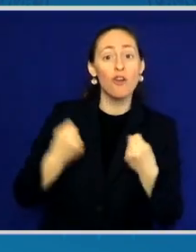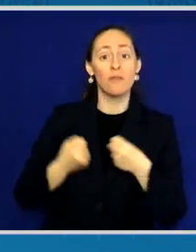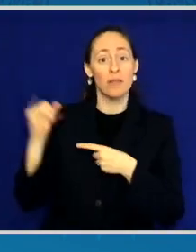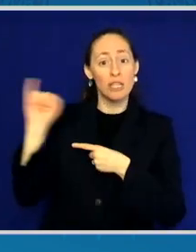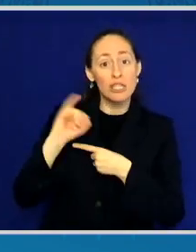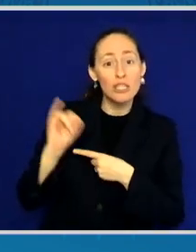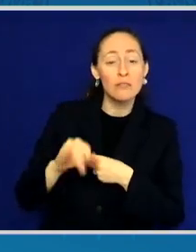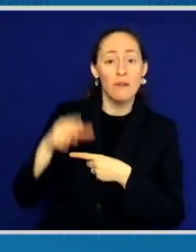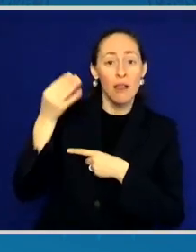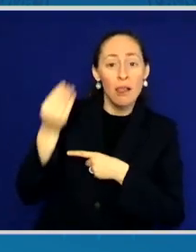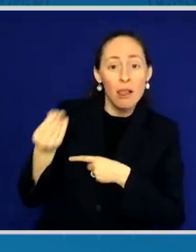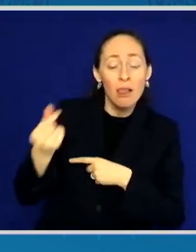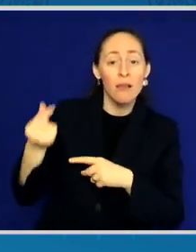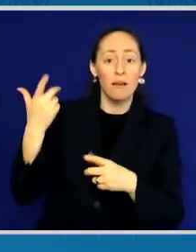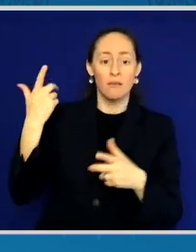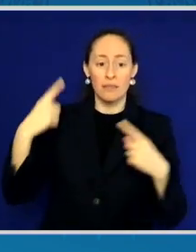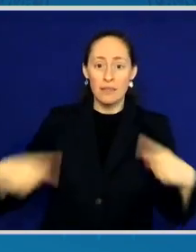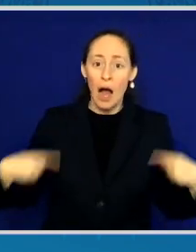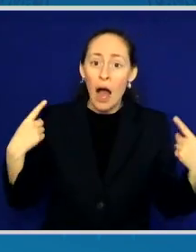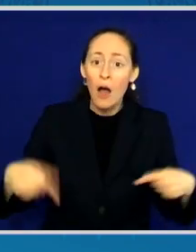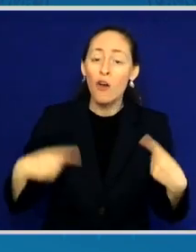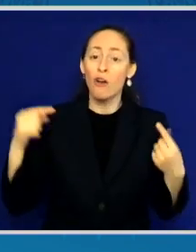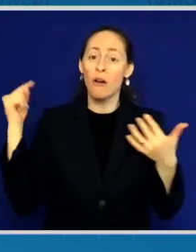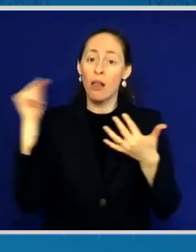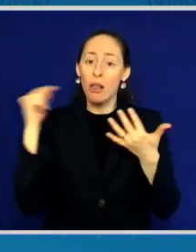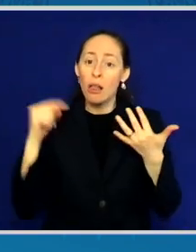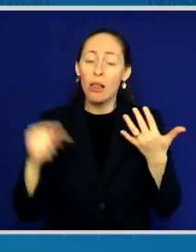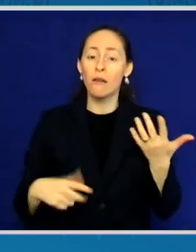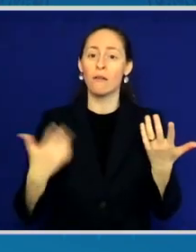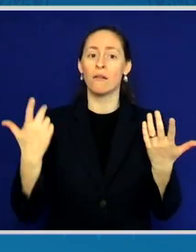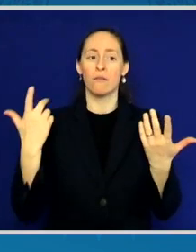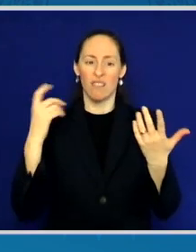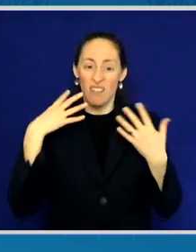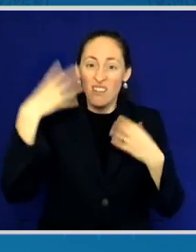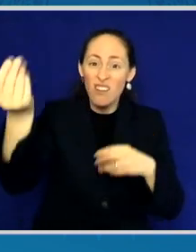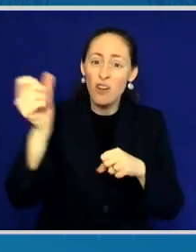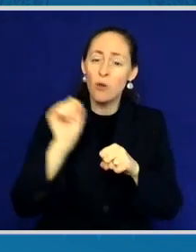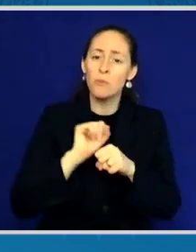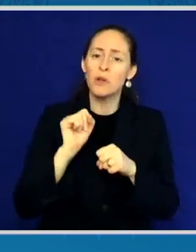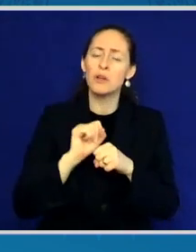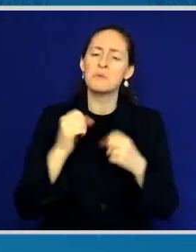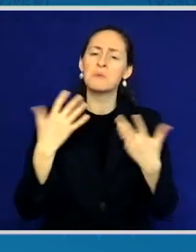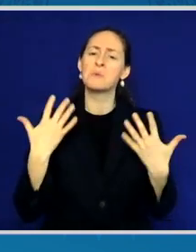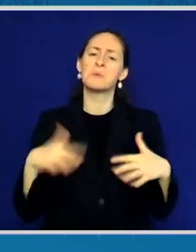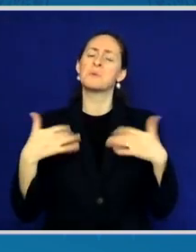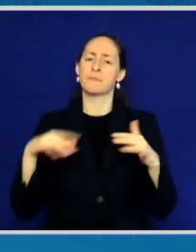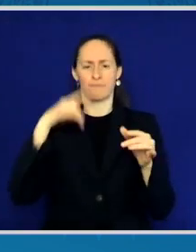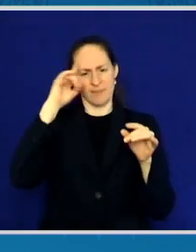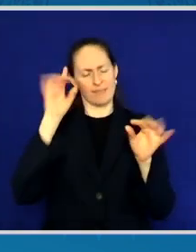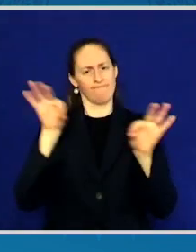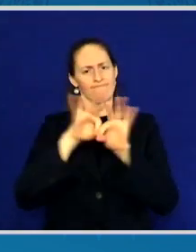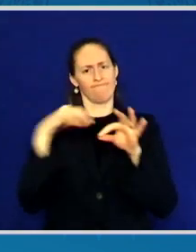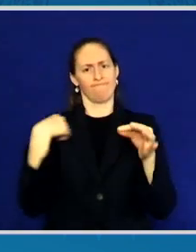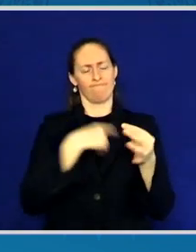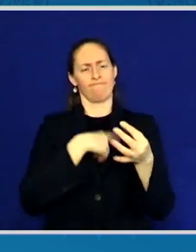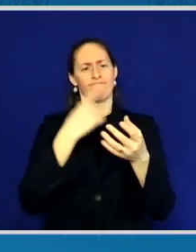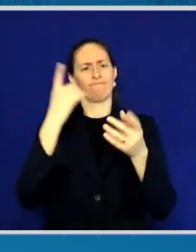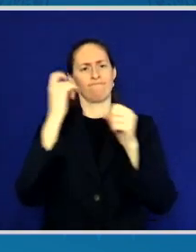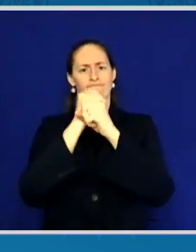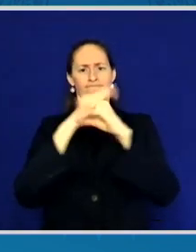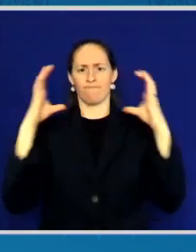tires to be able to go to work. So I think about public transit in that context. I think about it in the